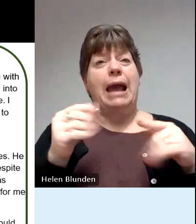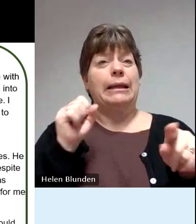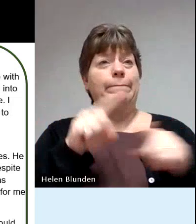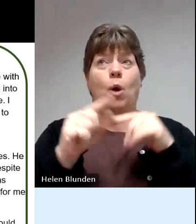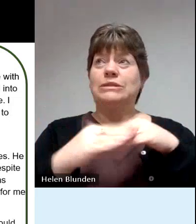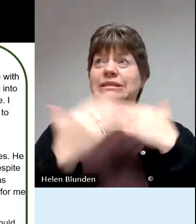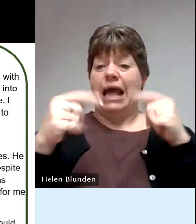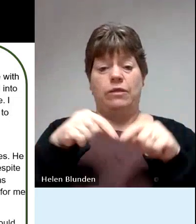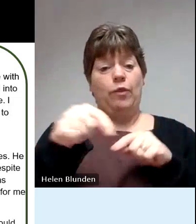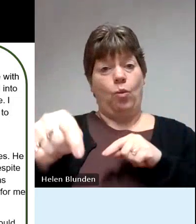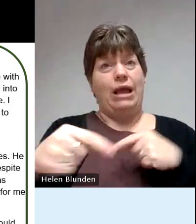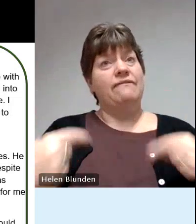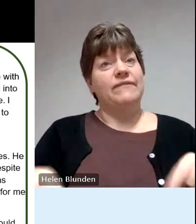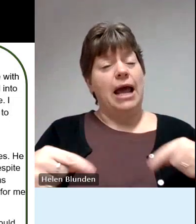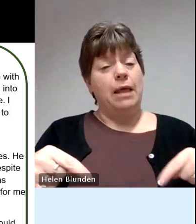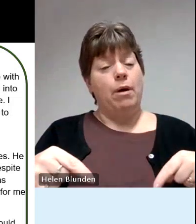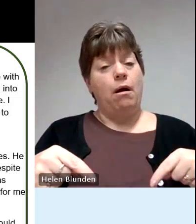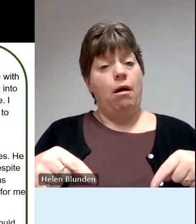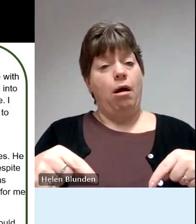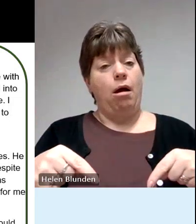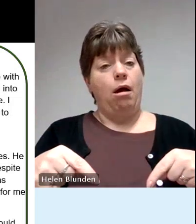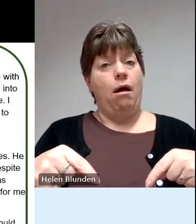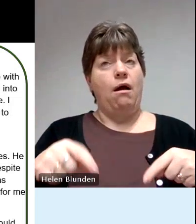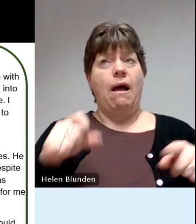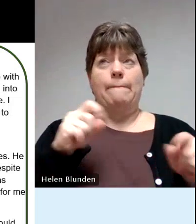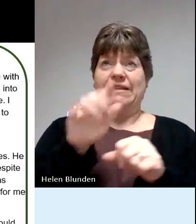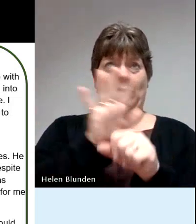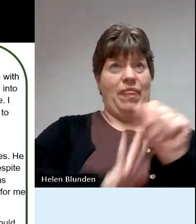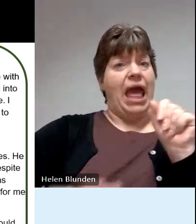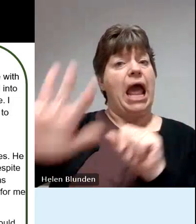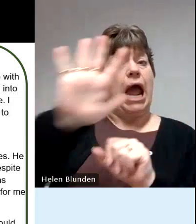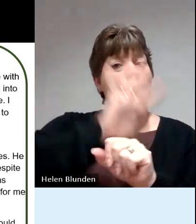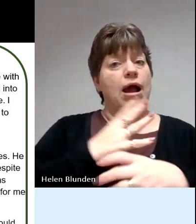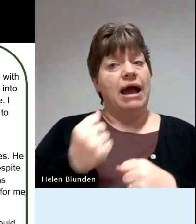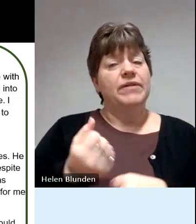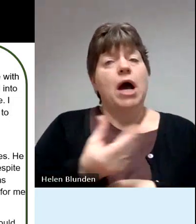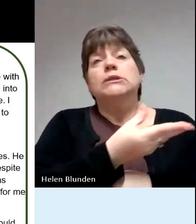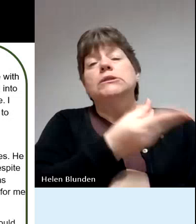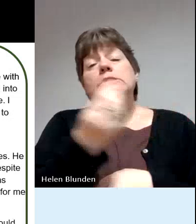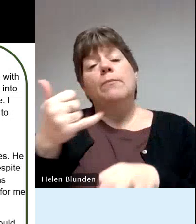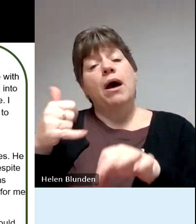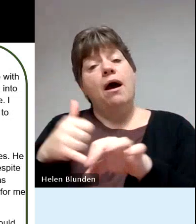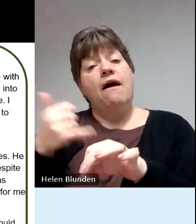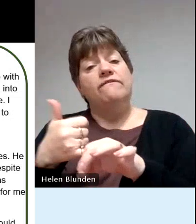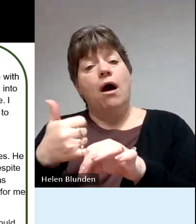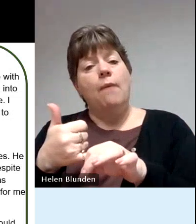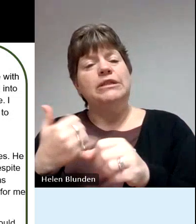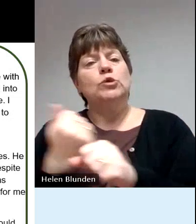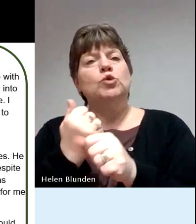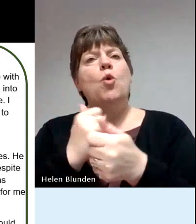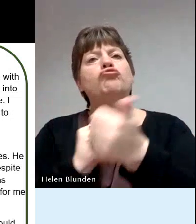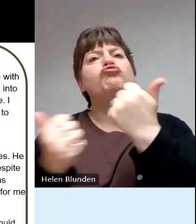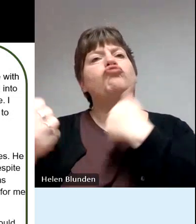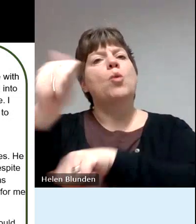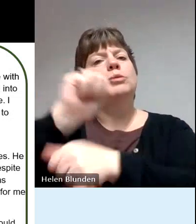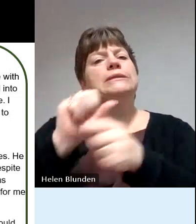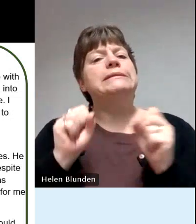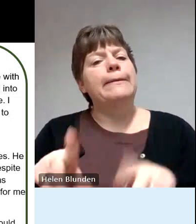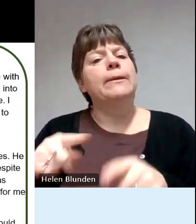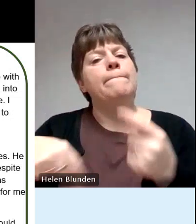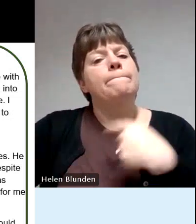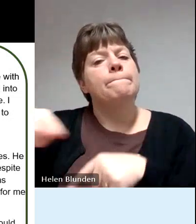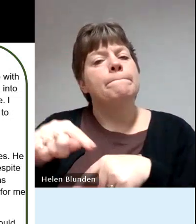of the week, certainly within a geographical area. Some of the pharmacies operate rota systems, and obviously